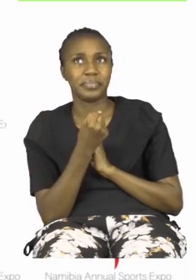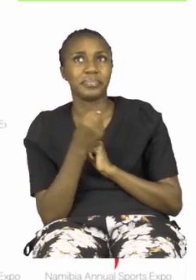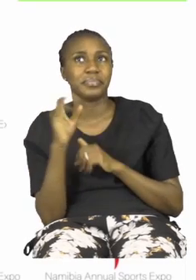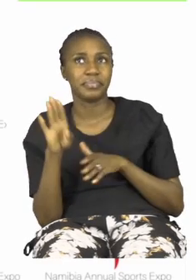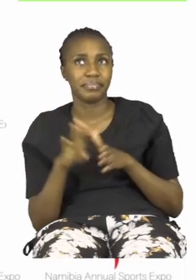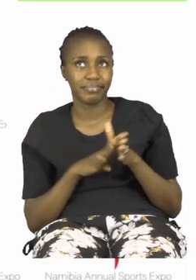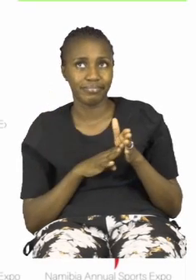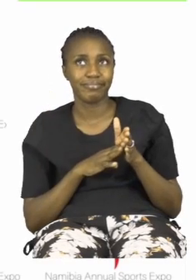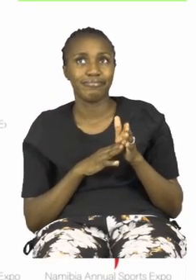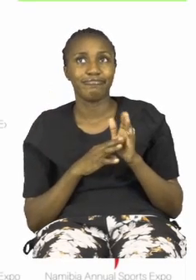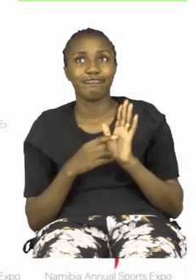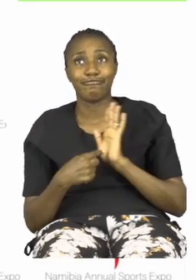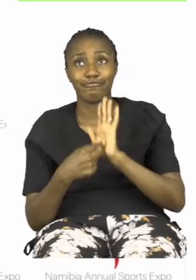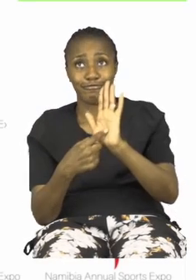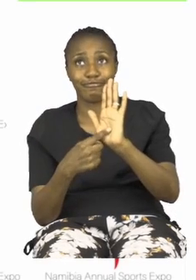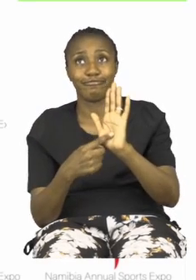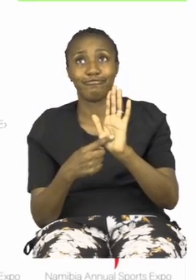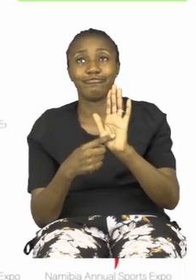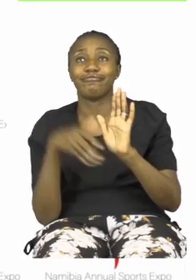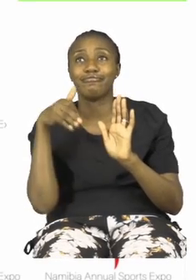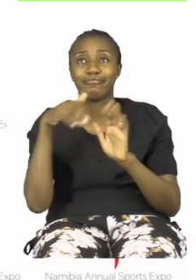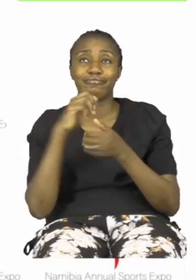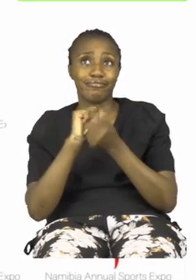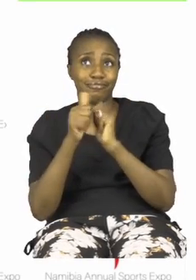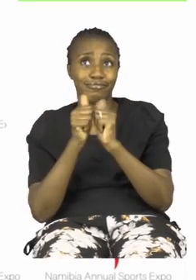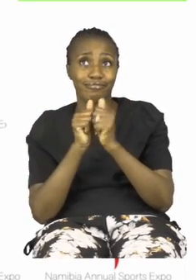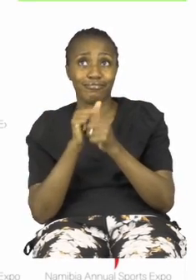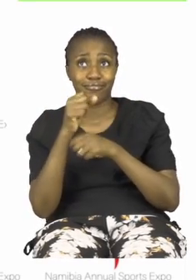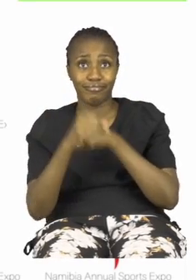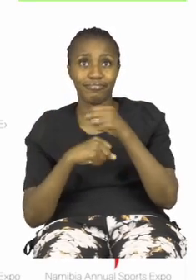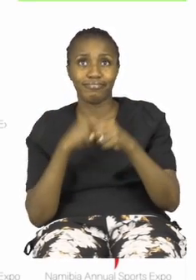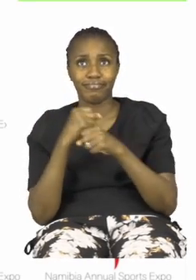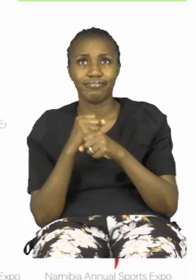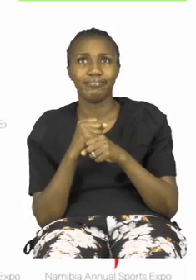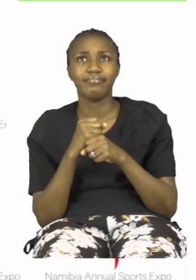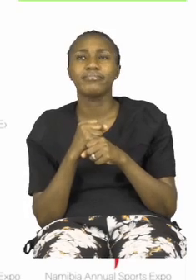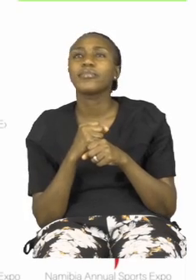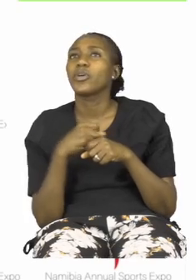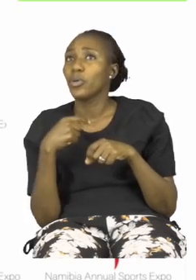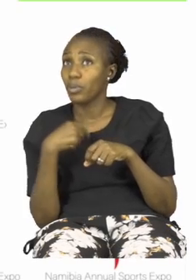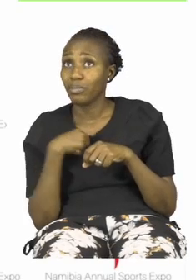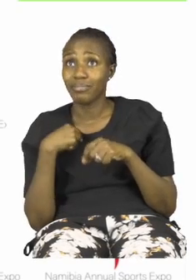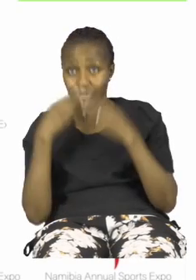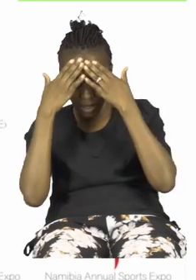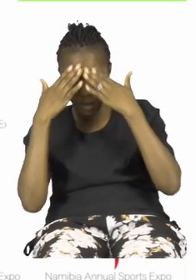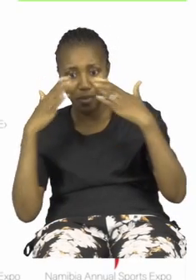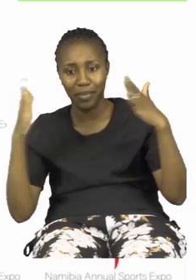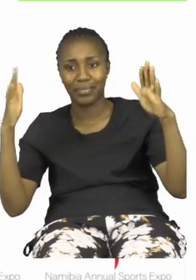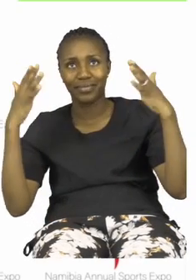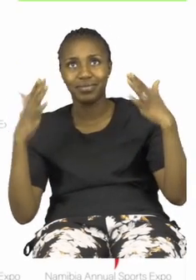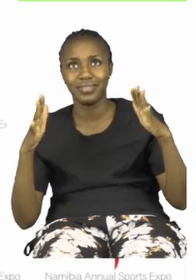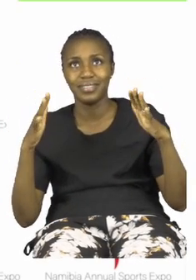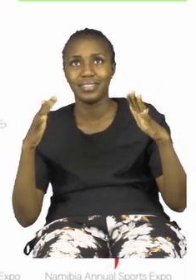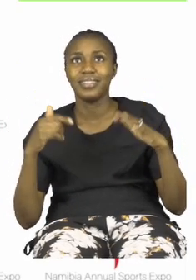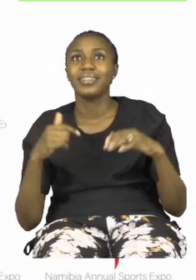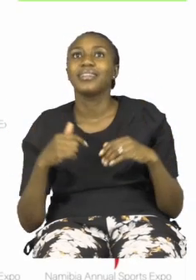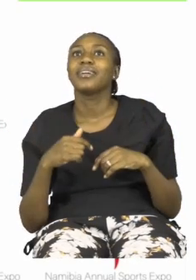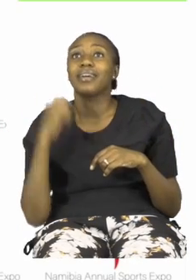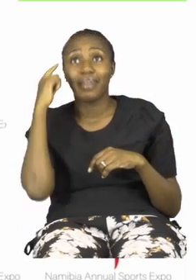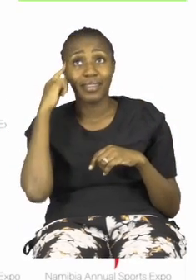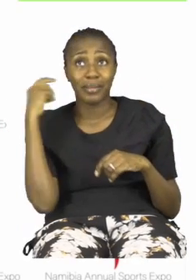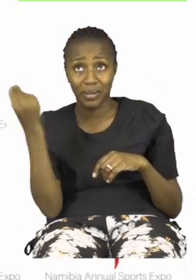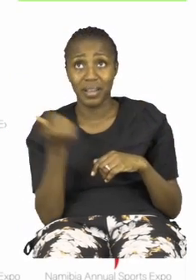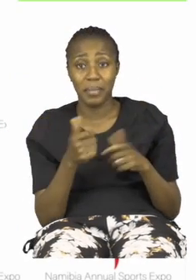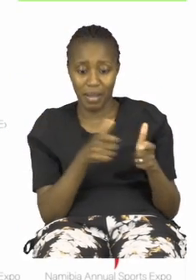Expo and just, explaining some of these things to us. I'm very informed right now, guys. I think I'll be buying my PSL